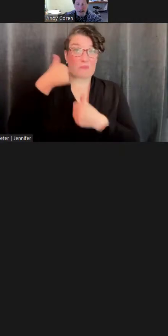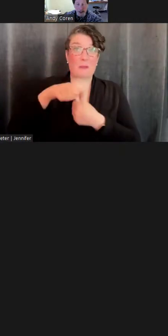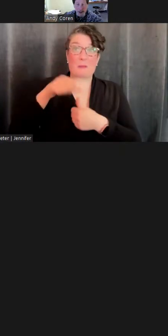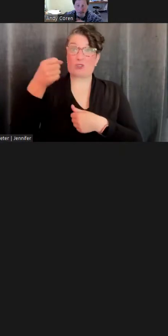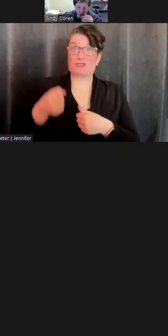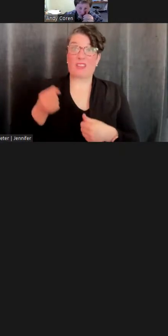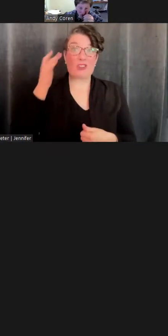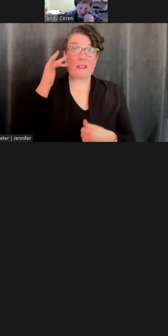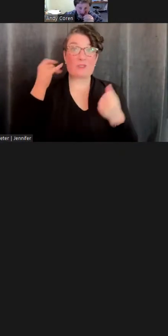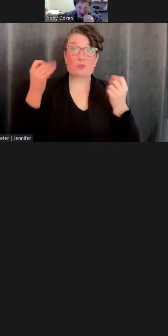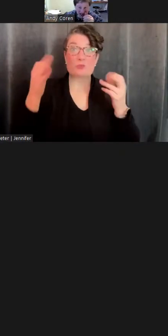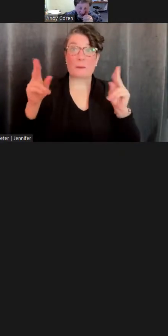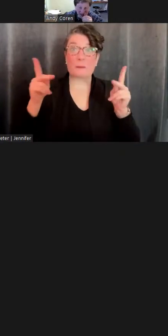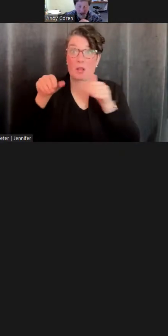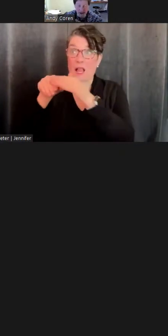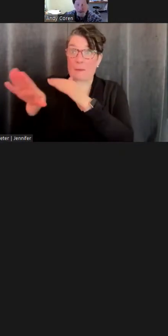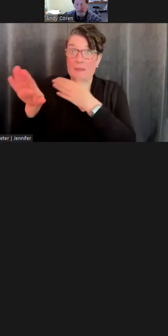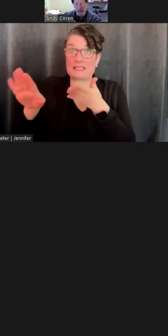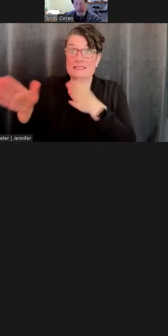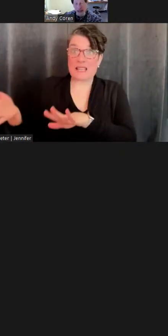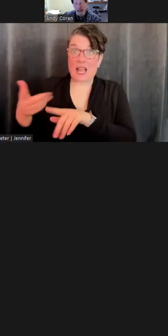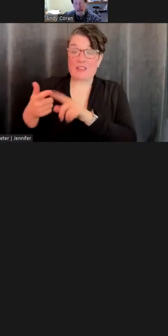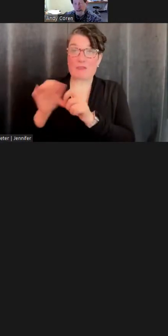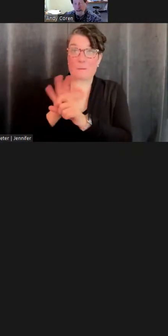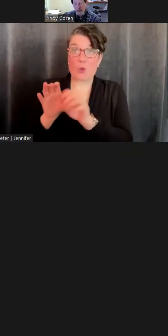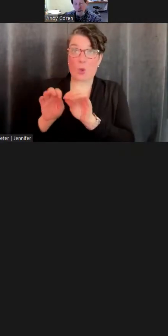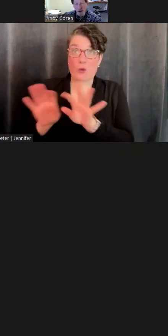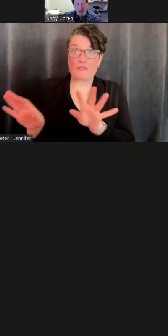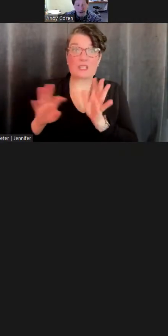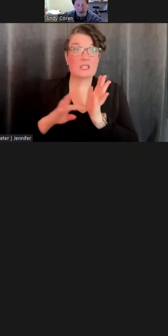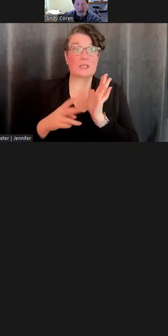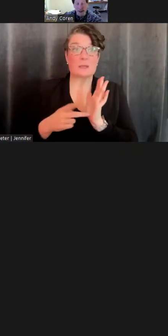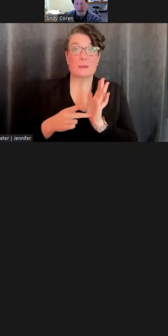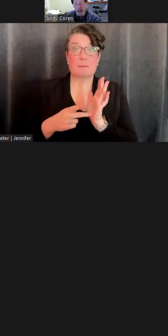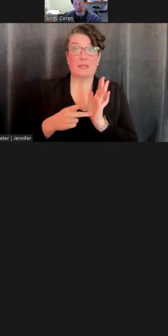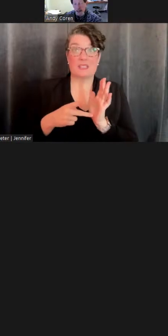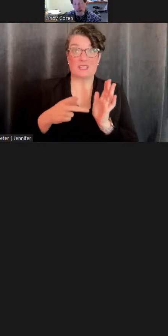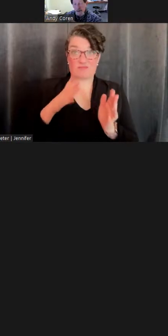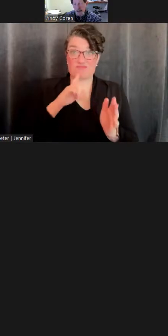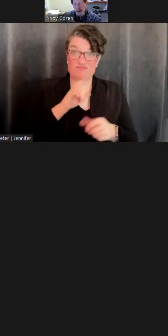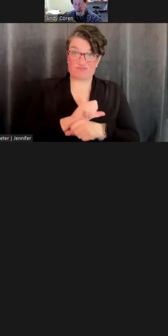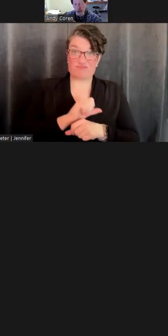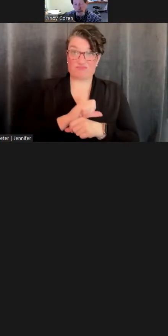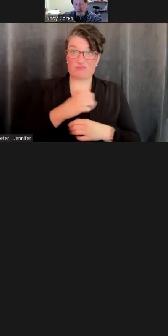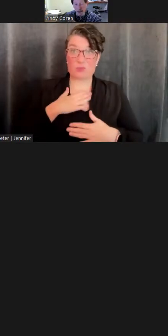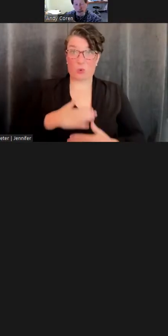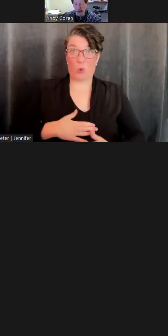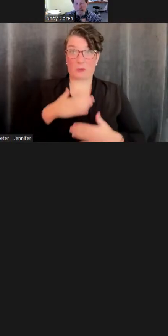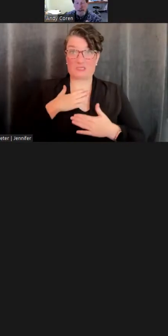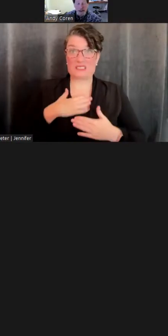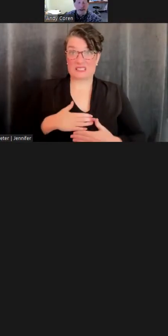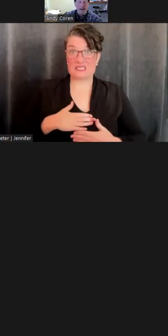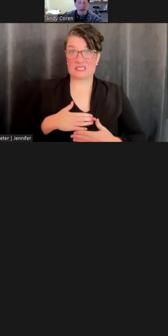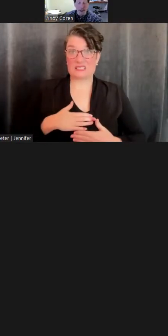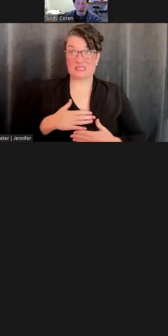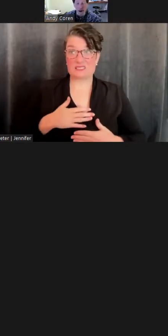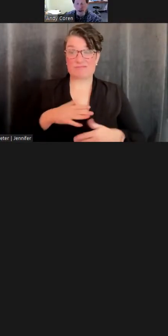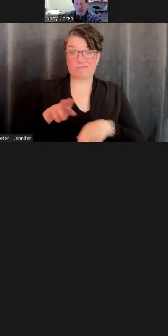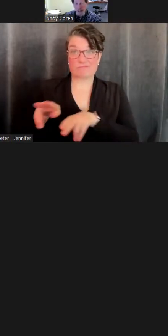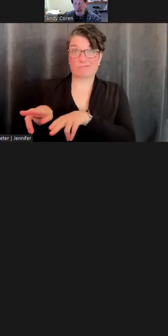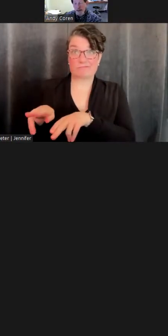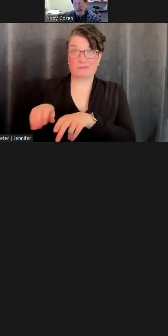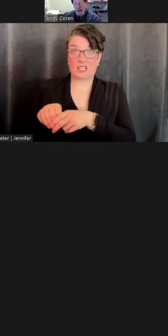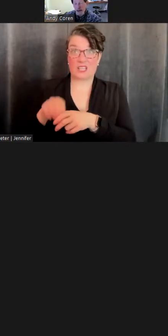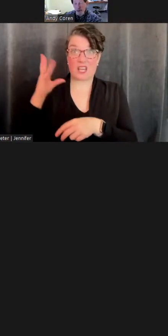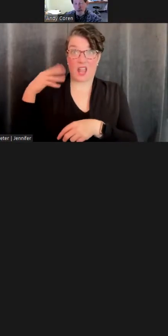in and dying from COVID that they really had corpses that were in ambulances,